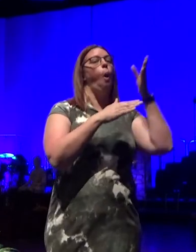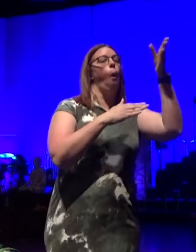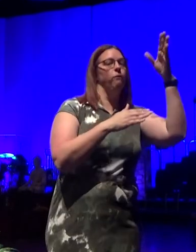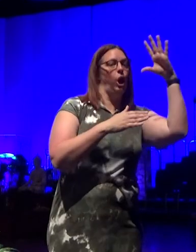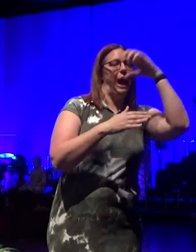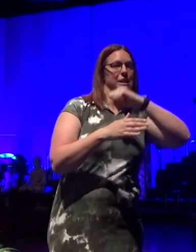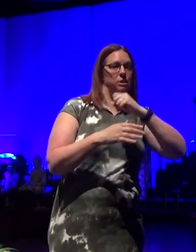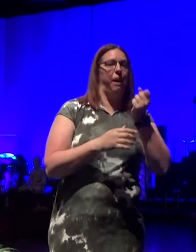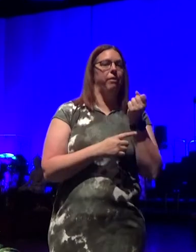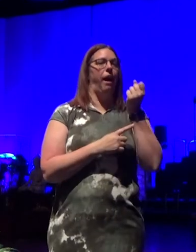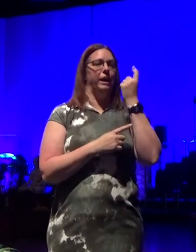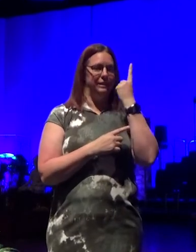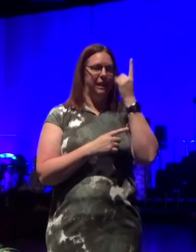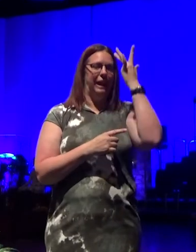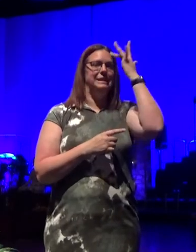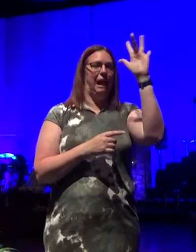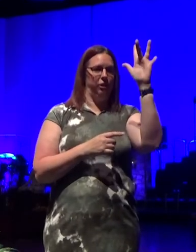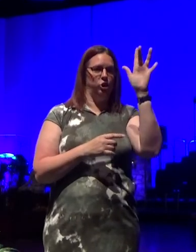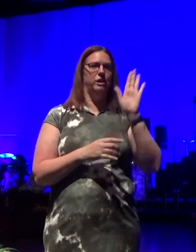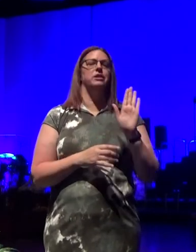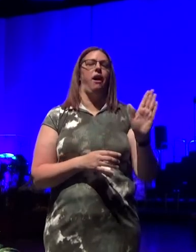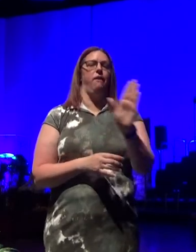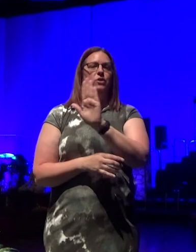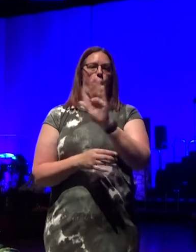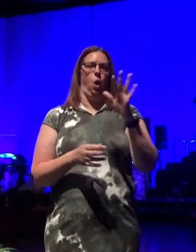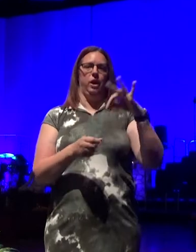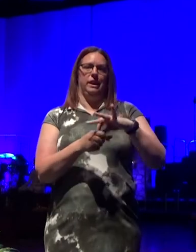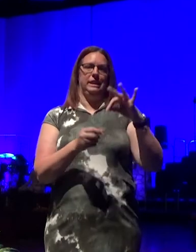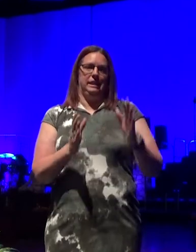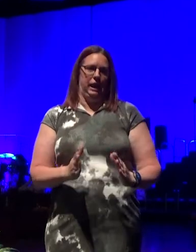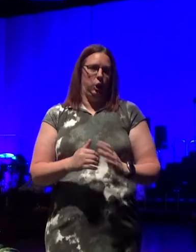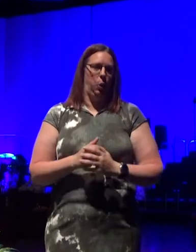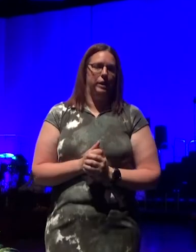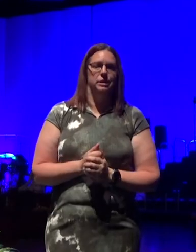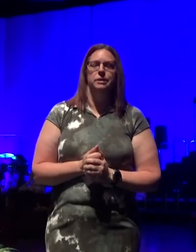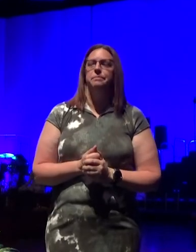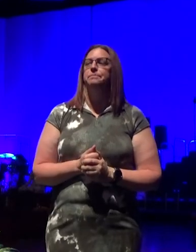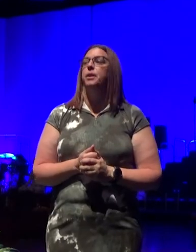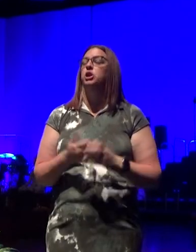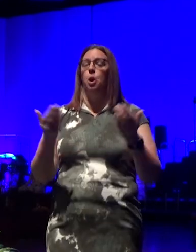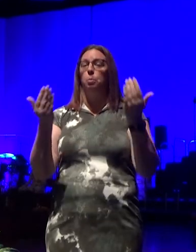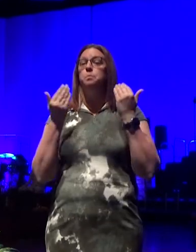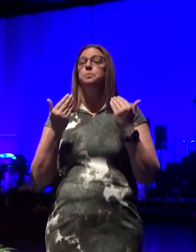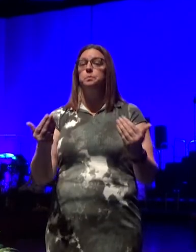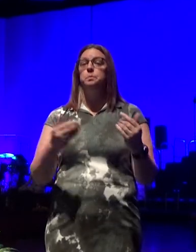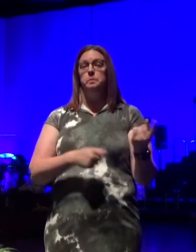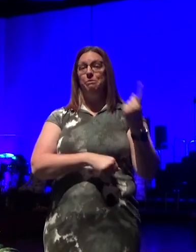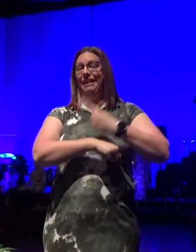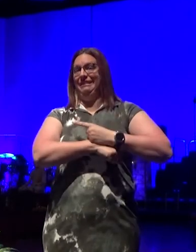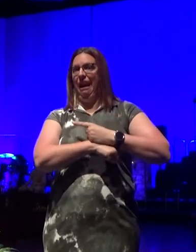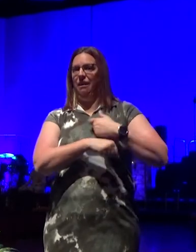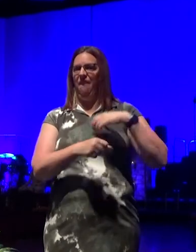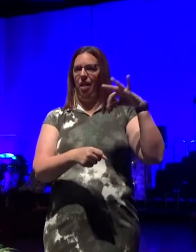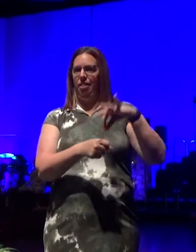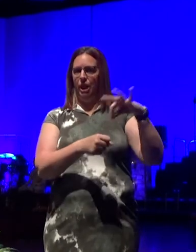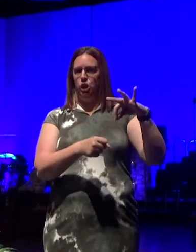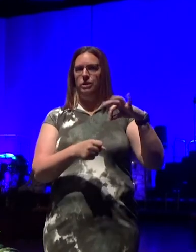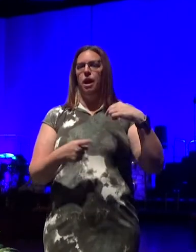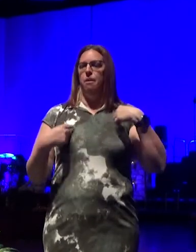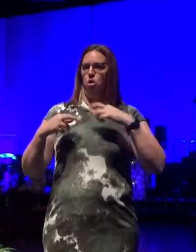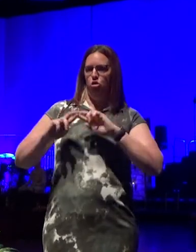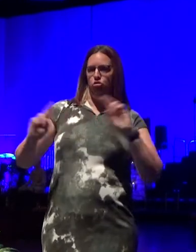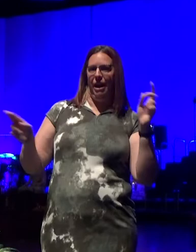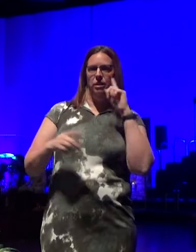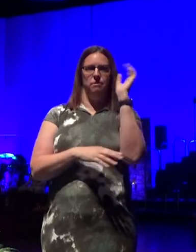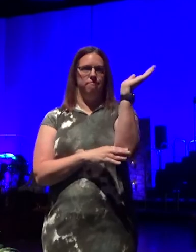And so it's election day, and all the kids get to make a speech. And I'm preparing to give mine,